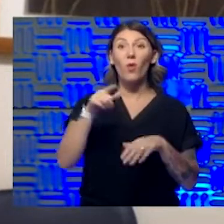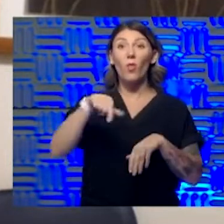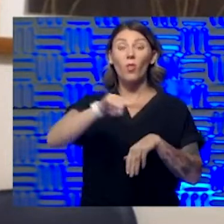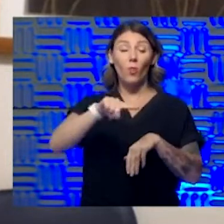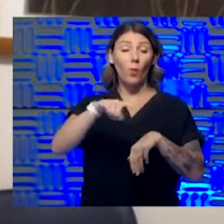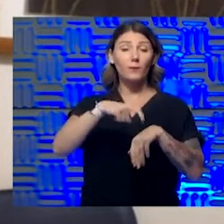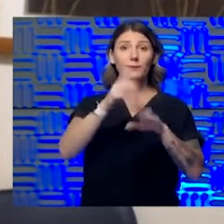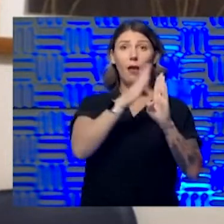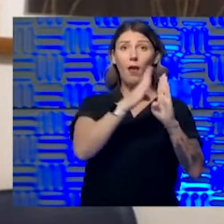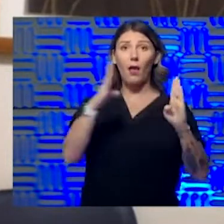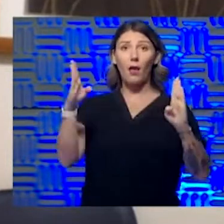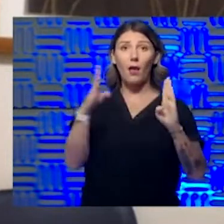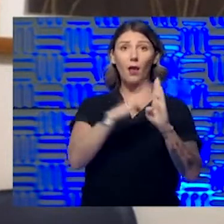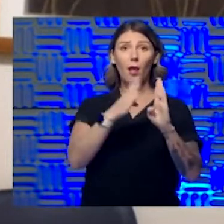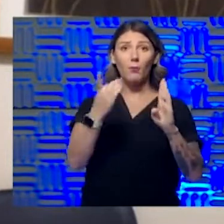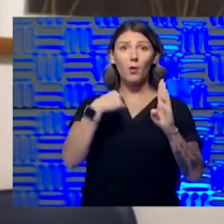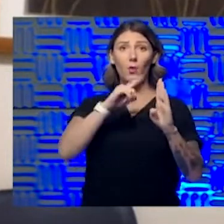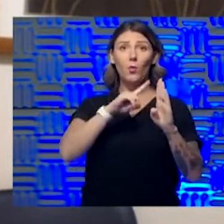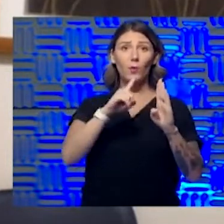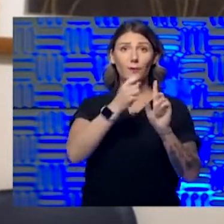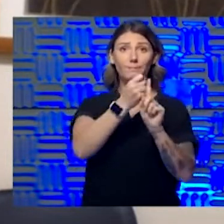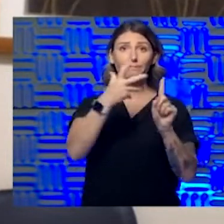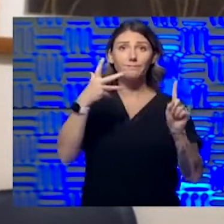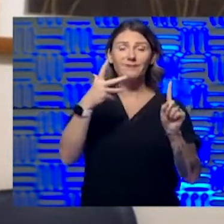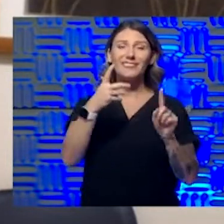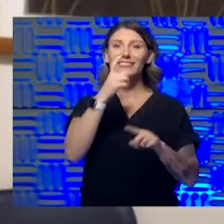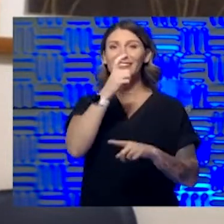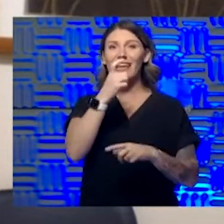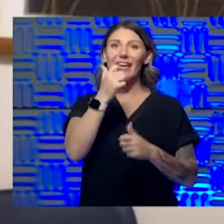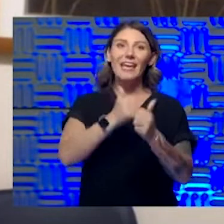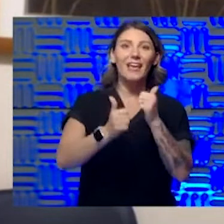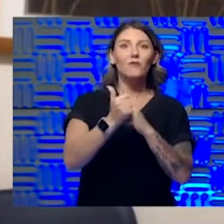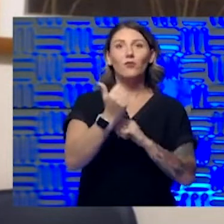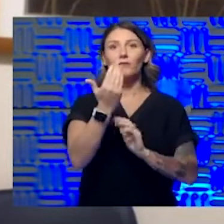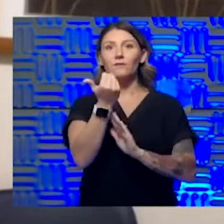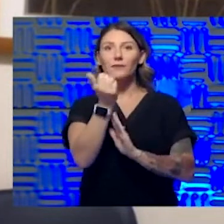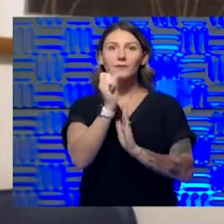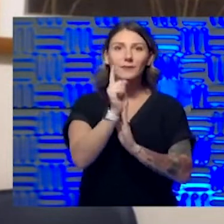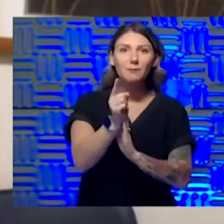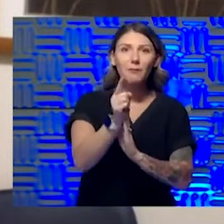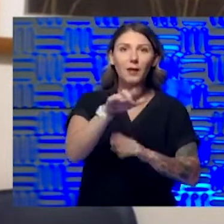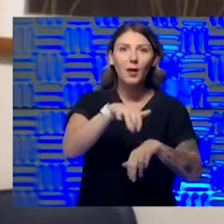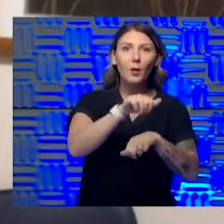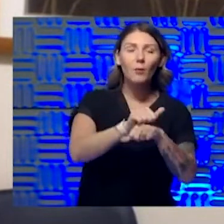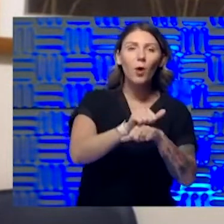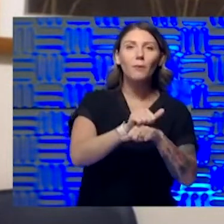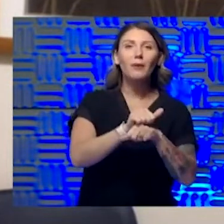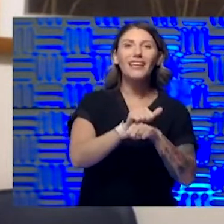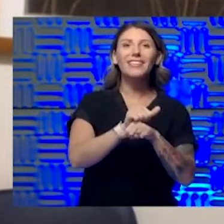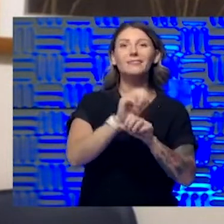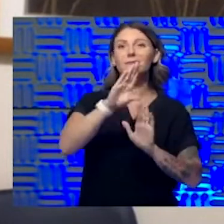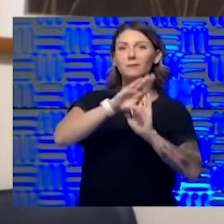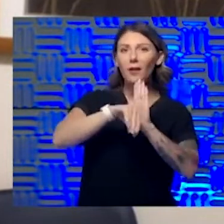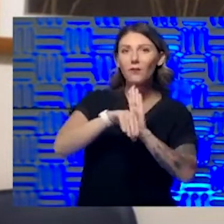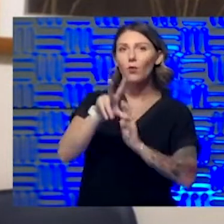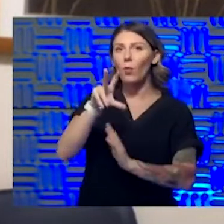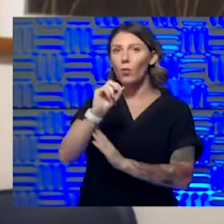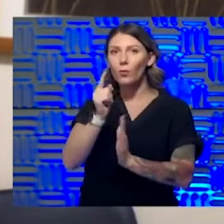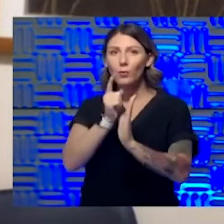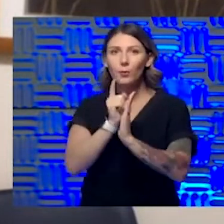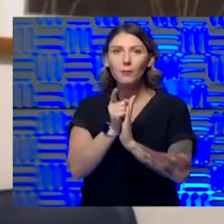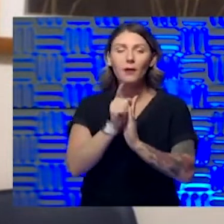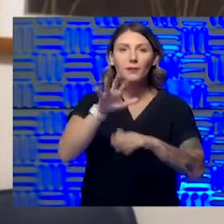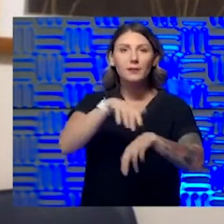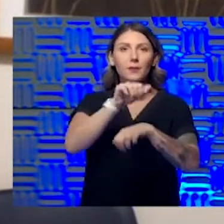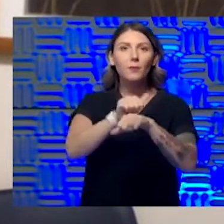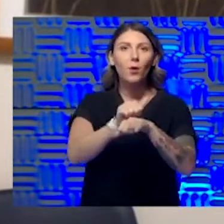again. Instead of, for example, every 15 minutes, we're expanding them to every 30-minute appointments. We have people that are actually stationed throughout